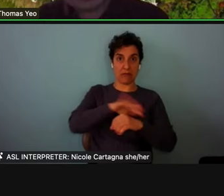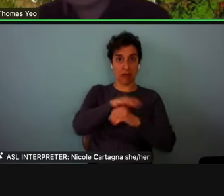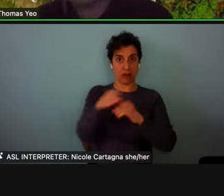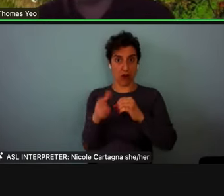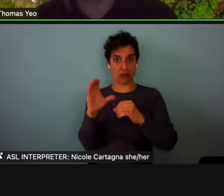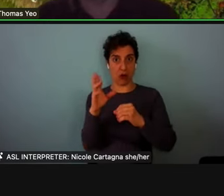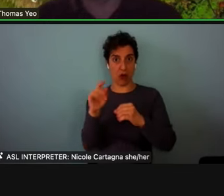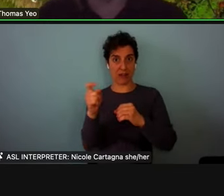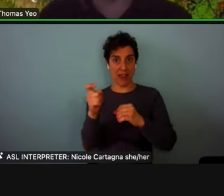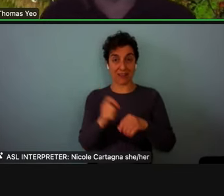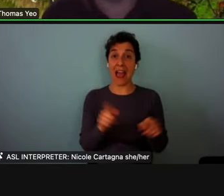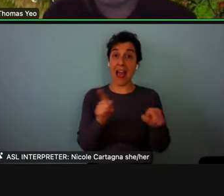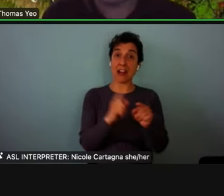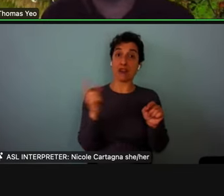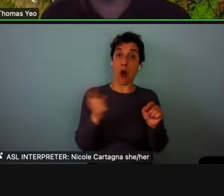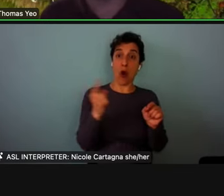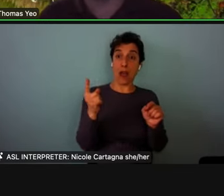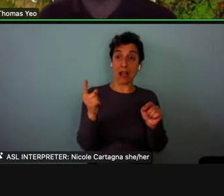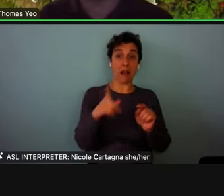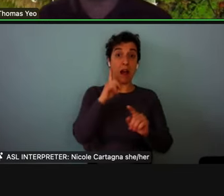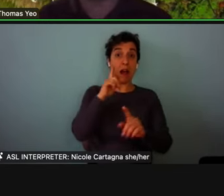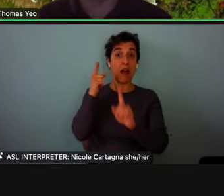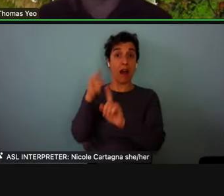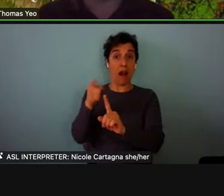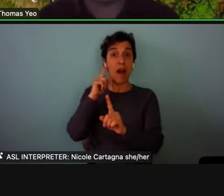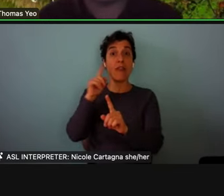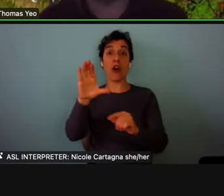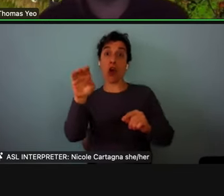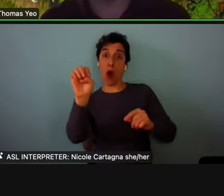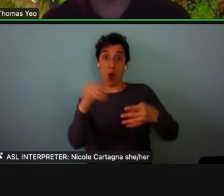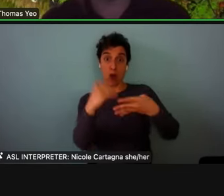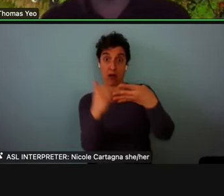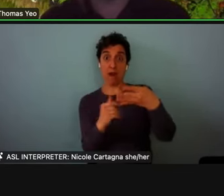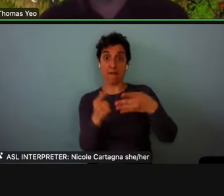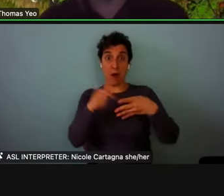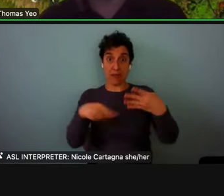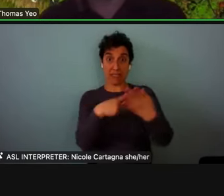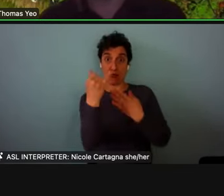As always, the code of this project can be found on GitHub.